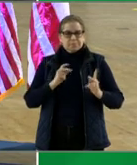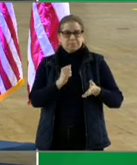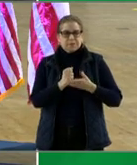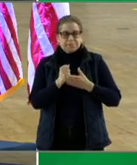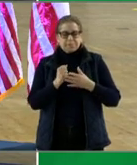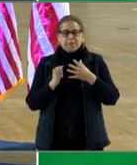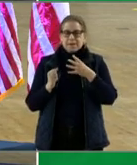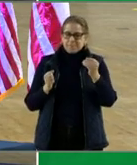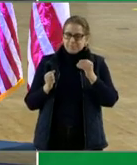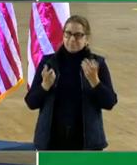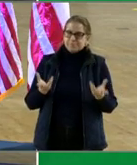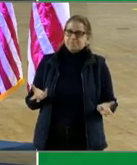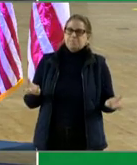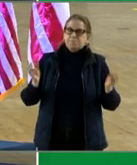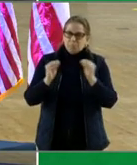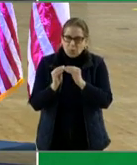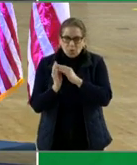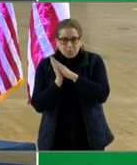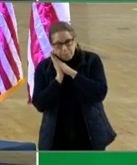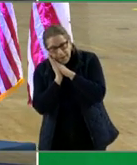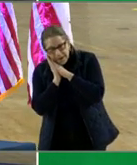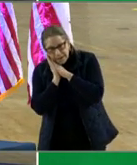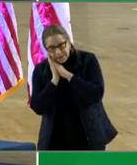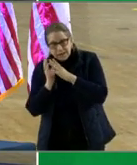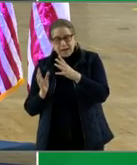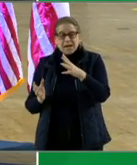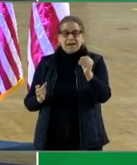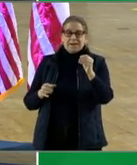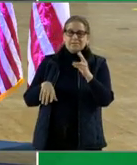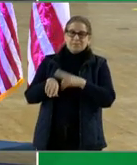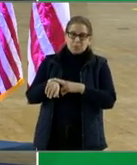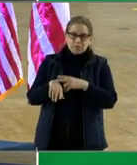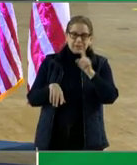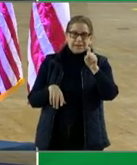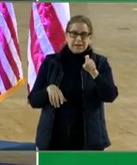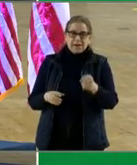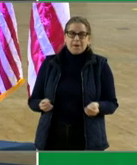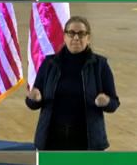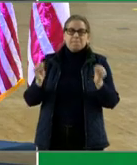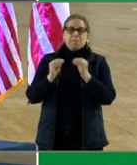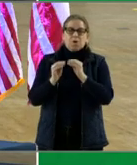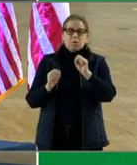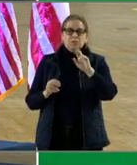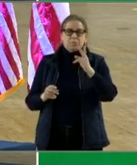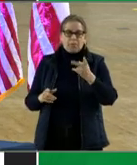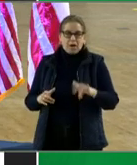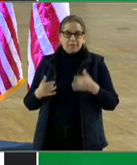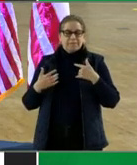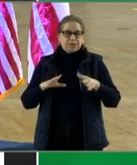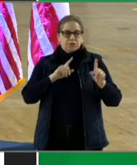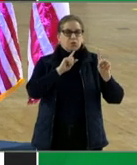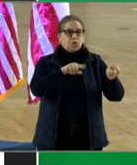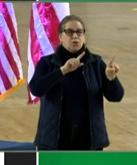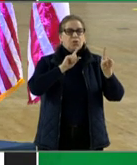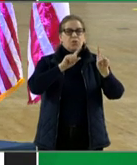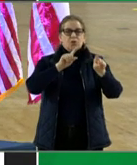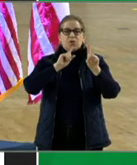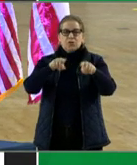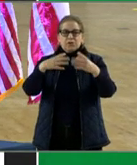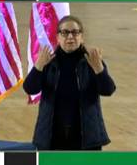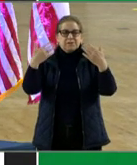We continue to work all of our supply chains to get the supplies our hospitals and healthcare